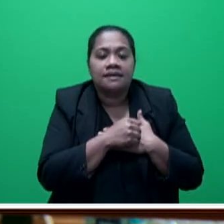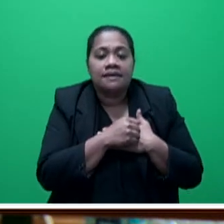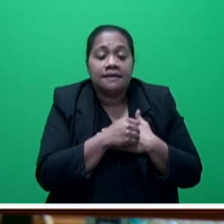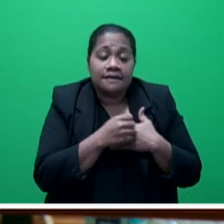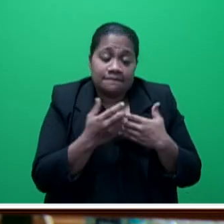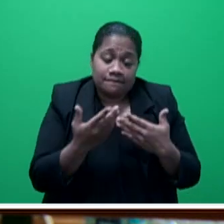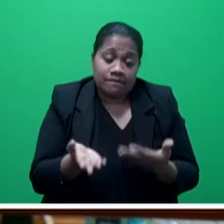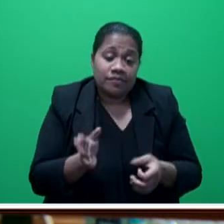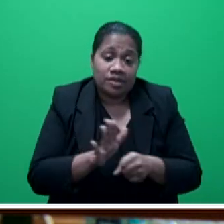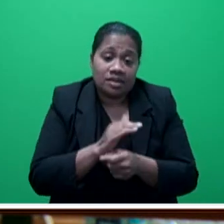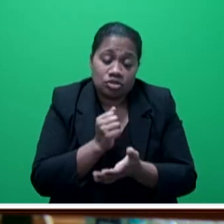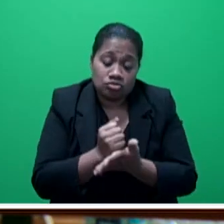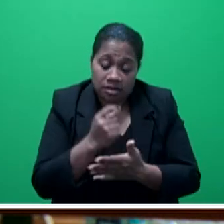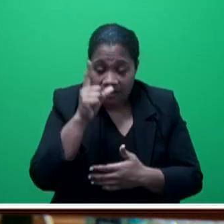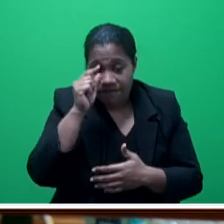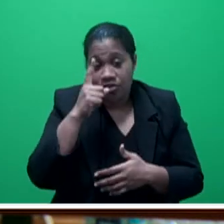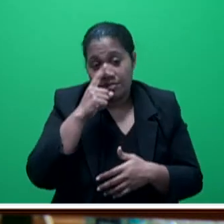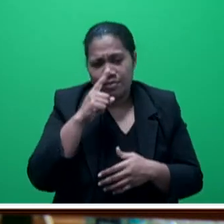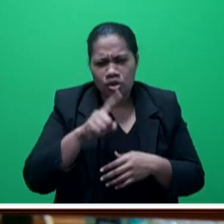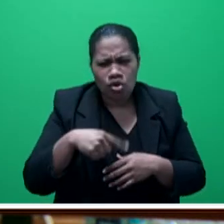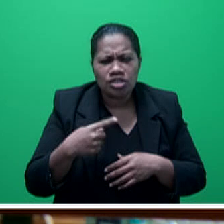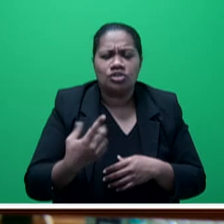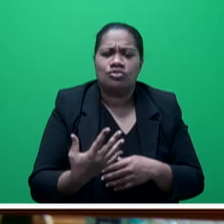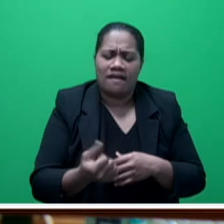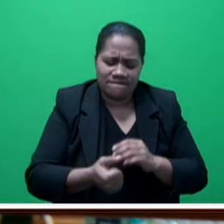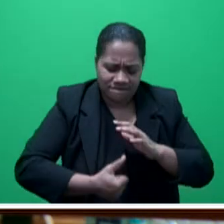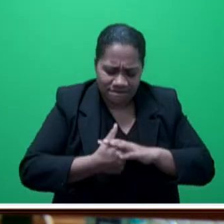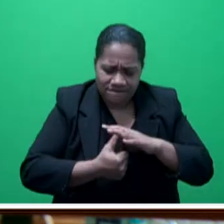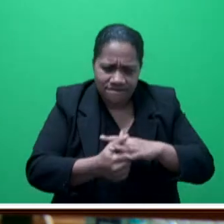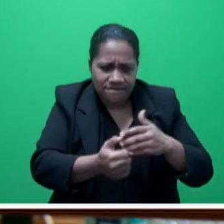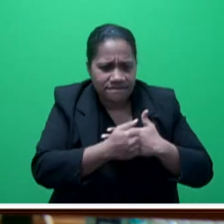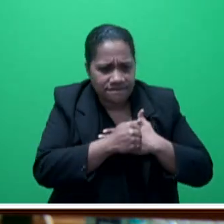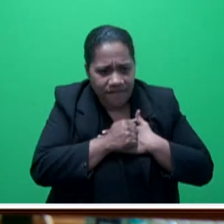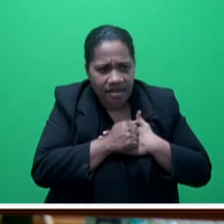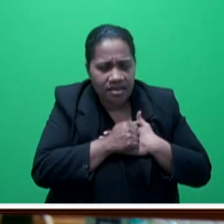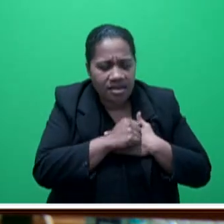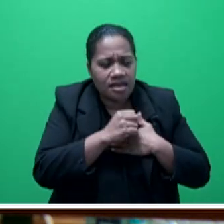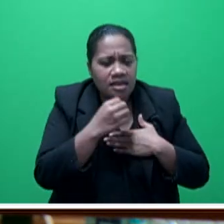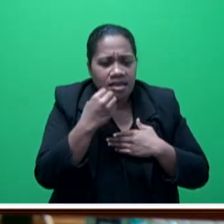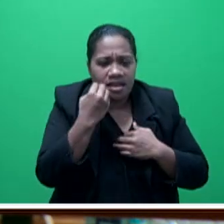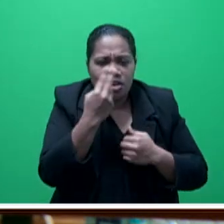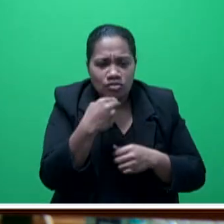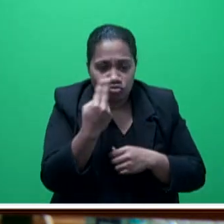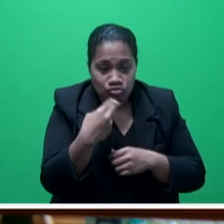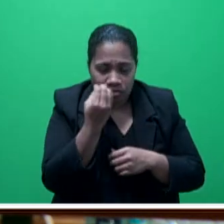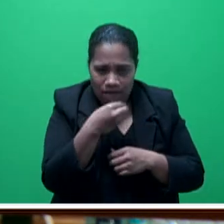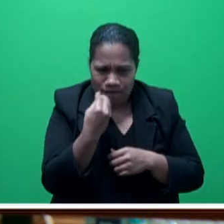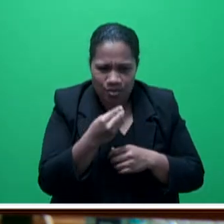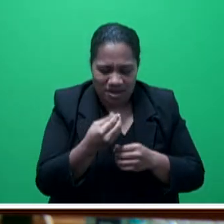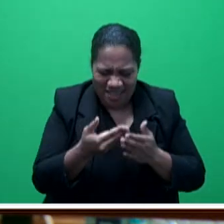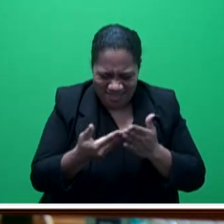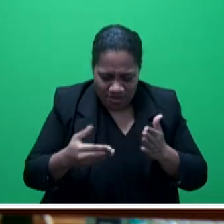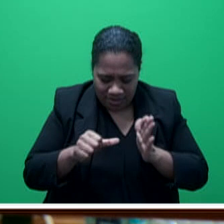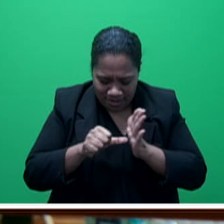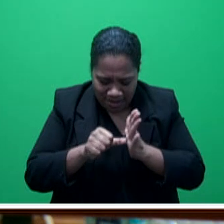ensure Fijian people continue to have access to safe, affordable, and nutritious food during these difficult times. To